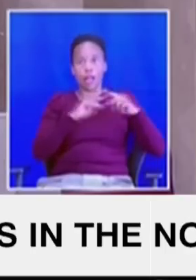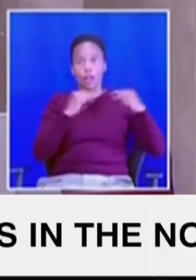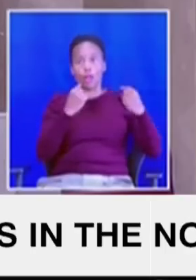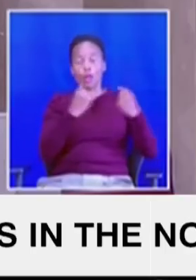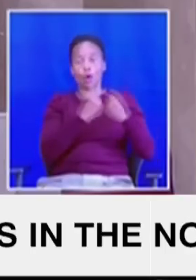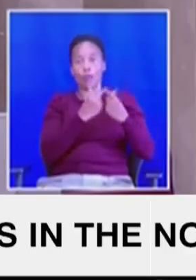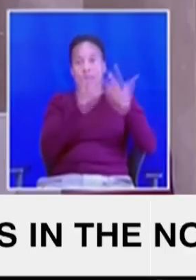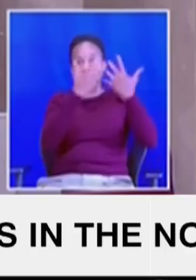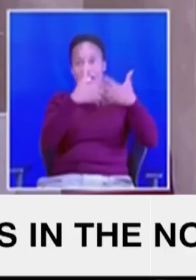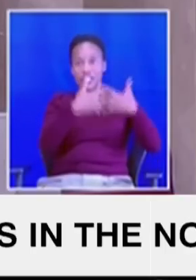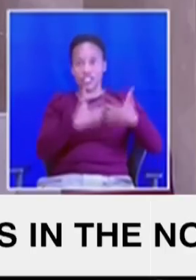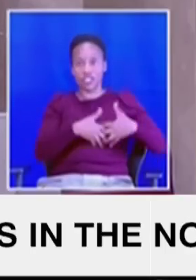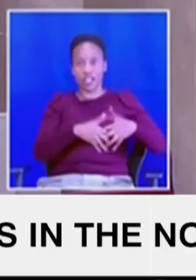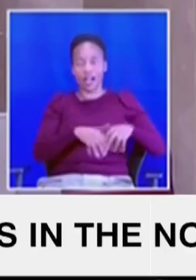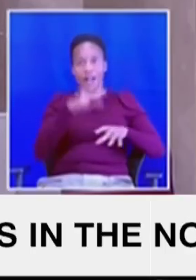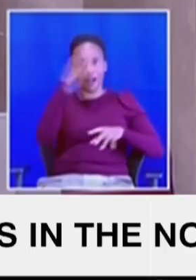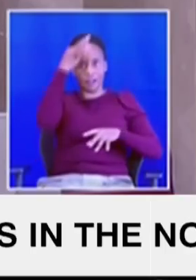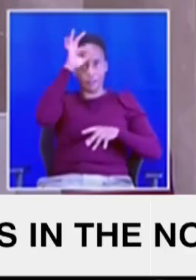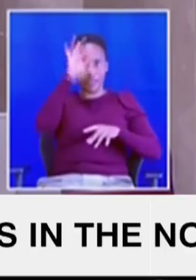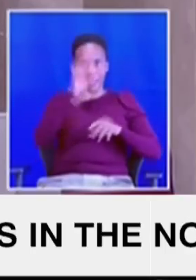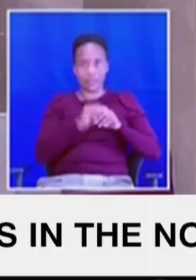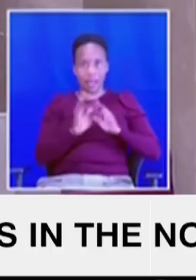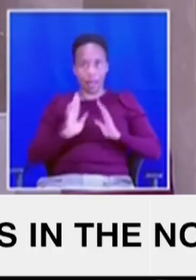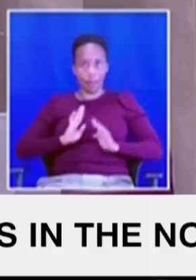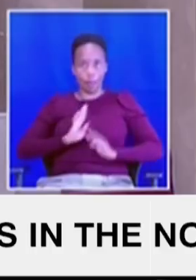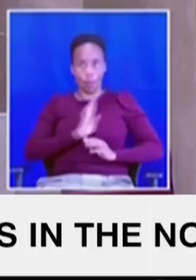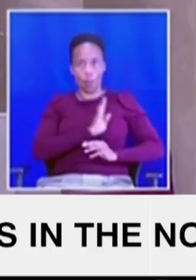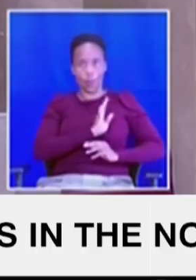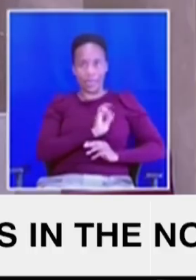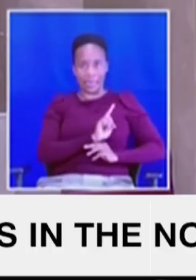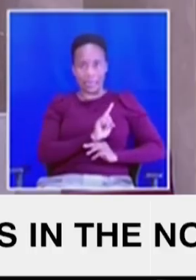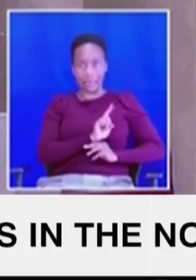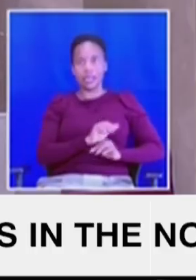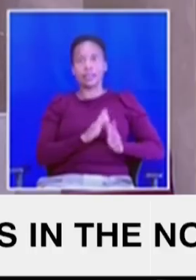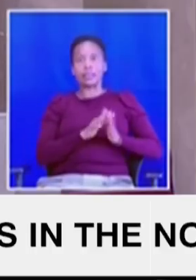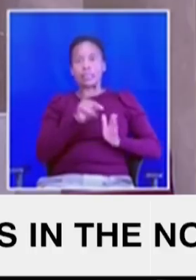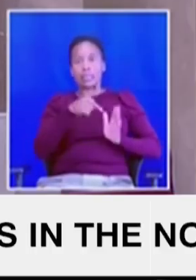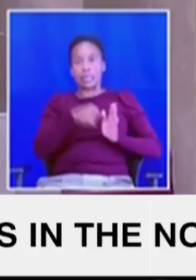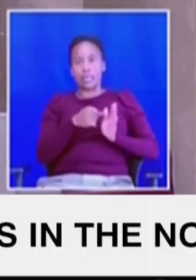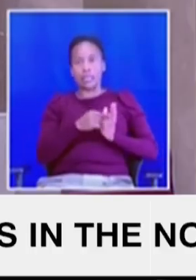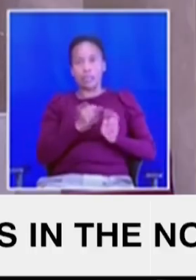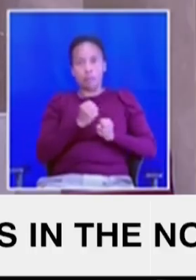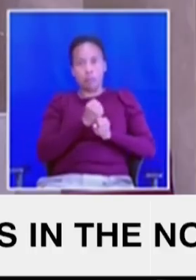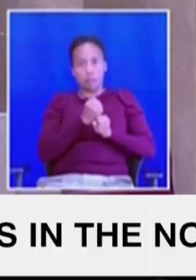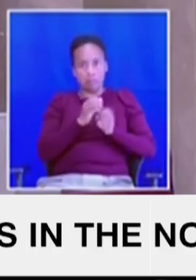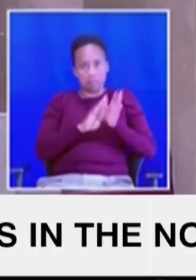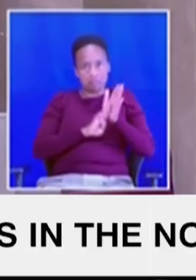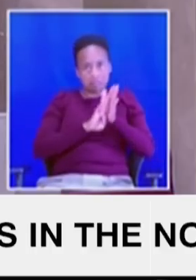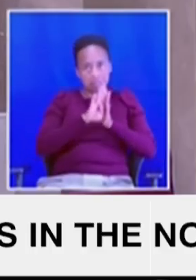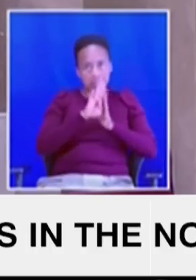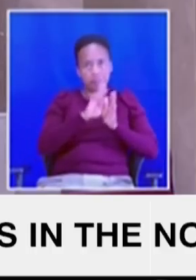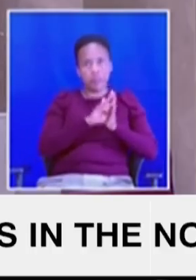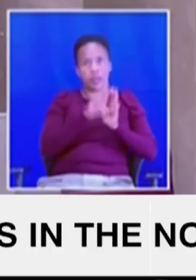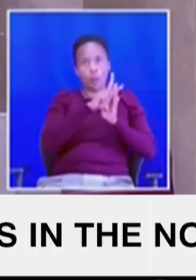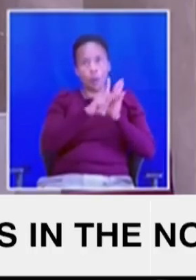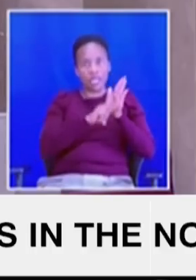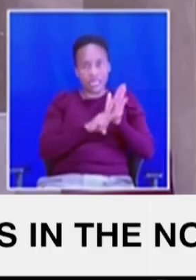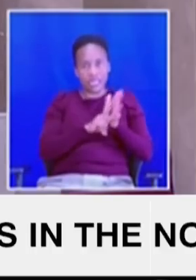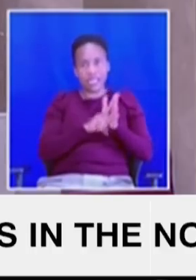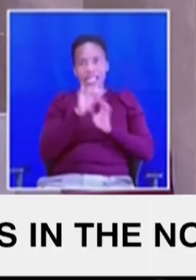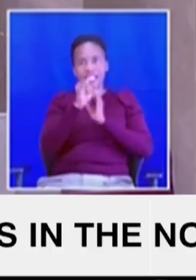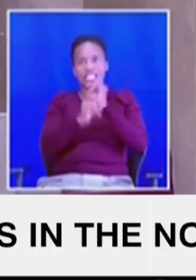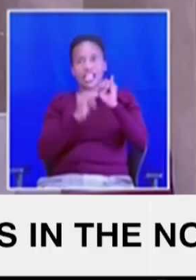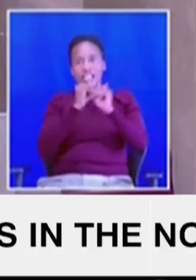intergovernmental body that promotes policies and sets international standards relating to